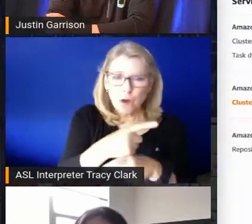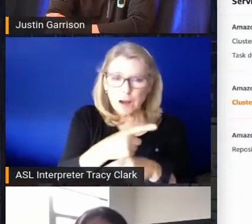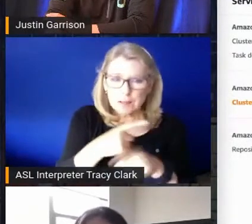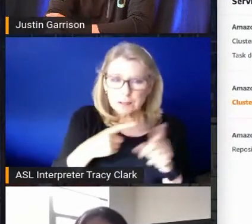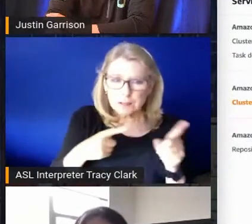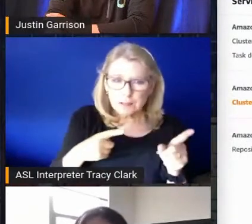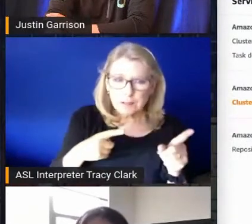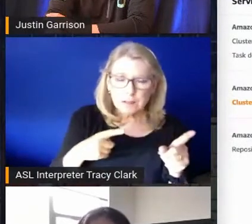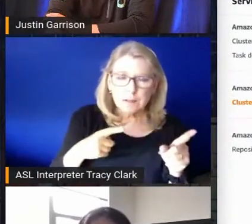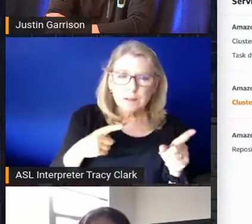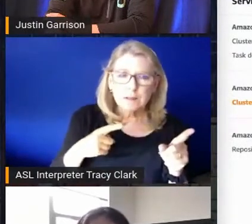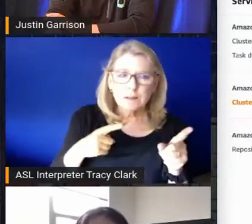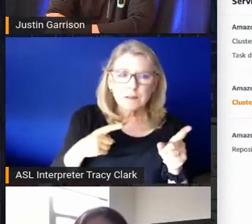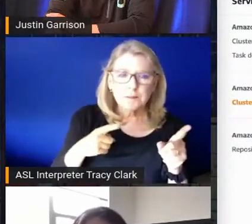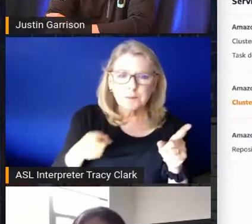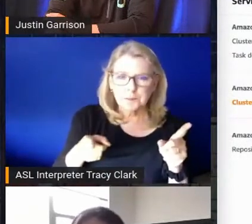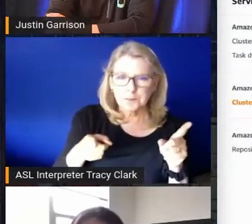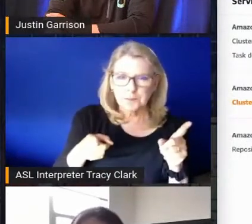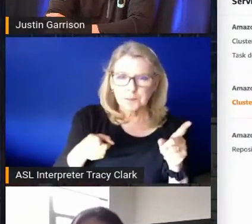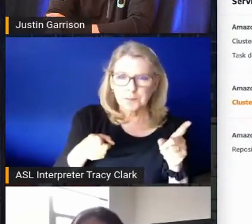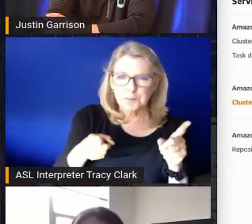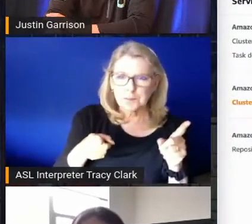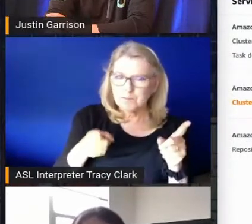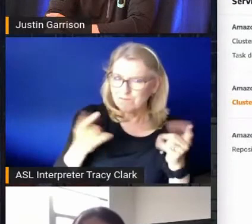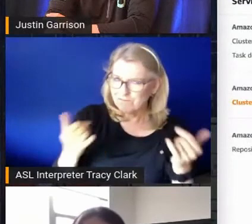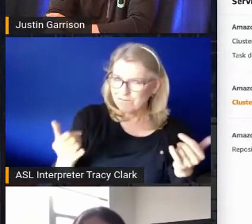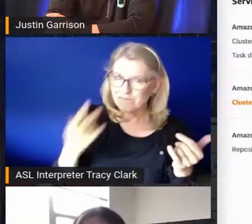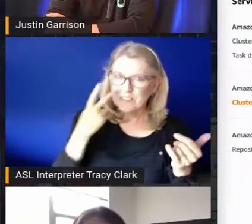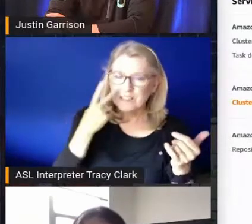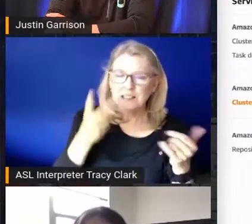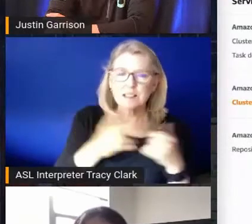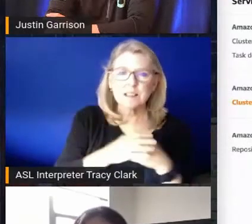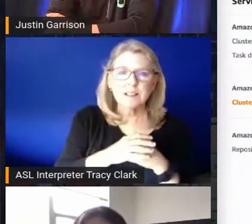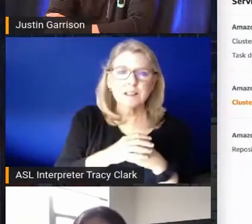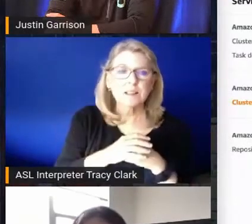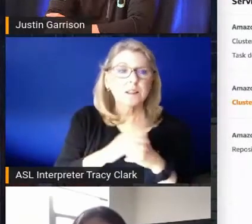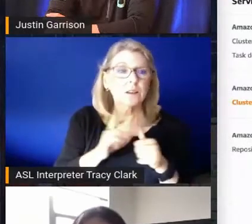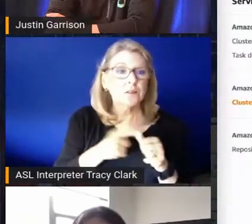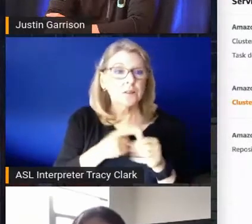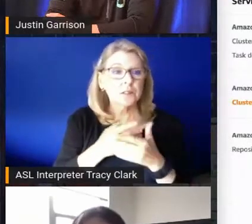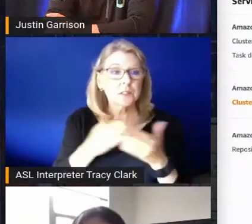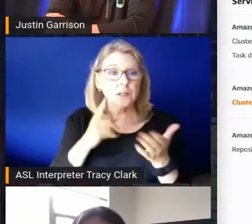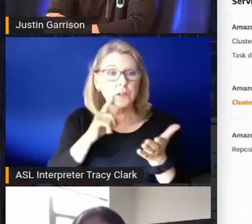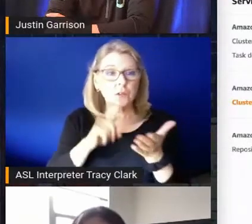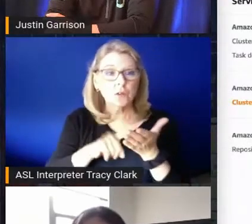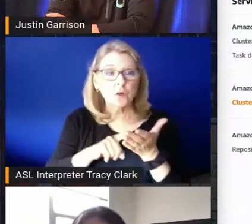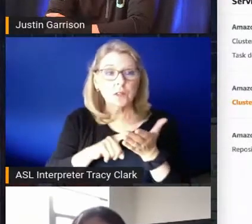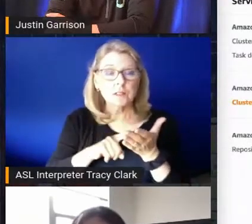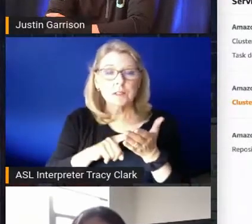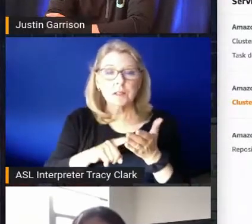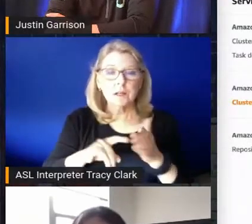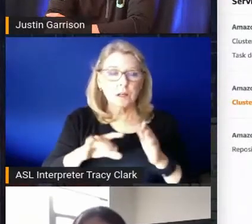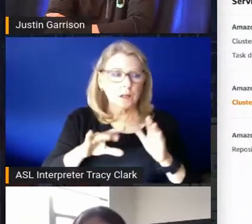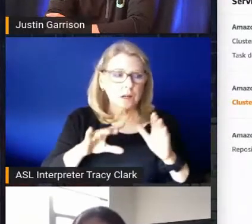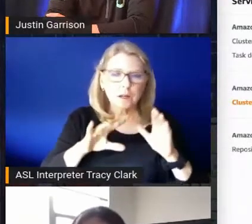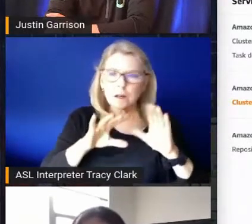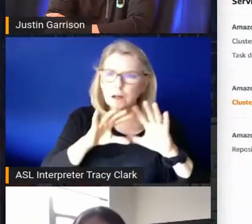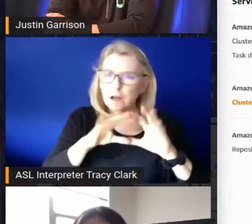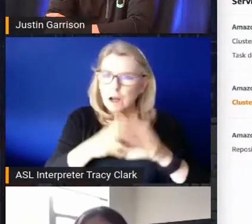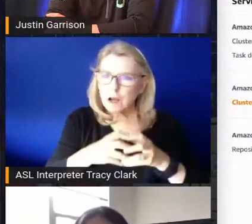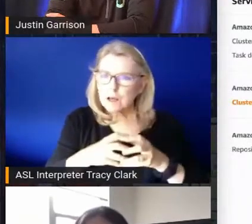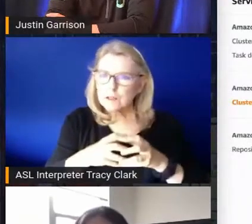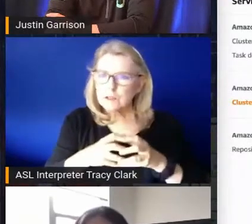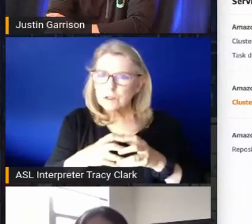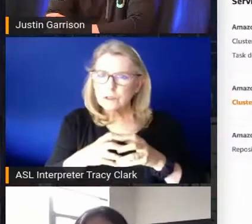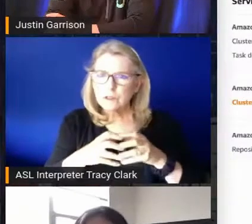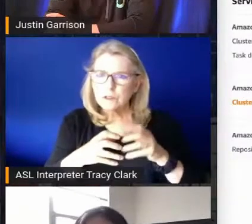process. There you go. So the first thing you're going to notice is that the cluster status is pending. This is because, as Rachel